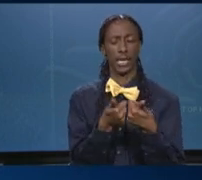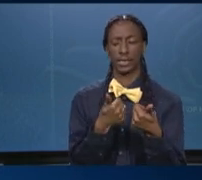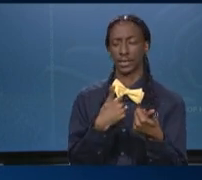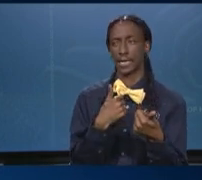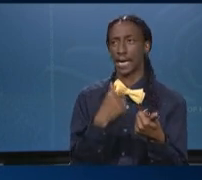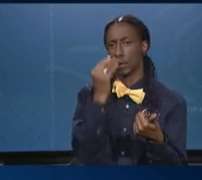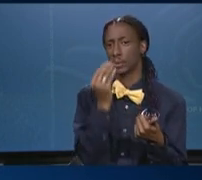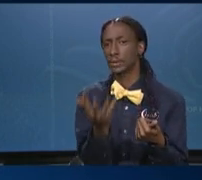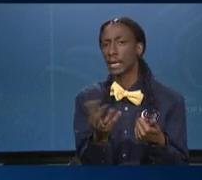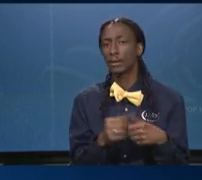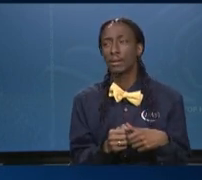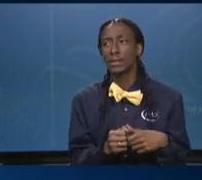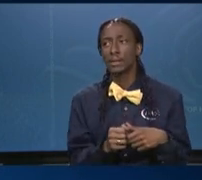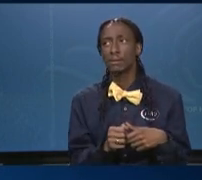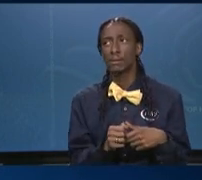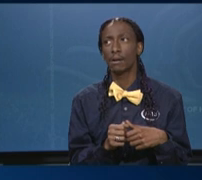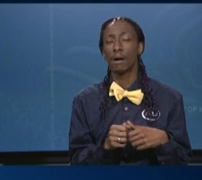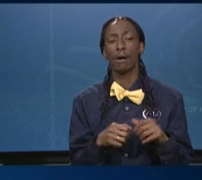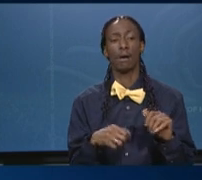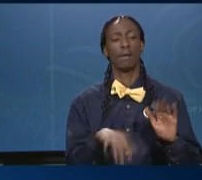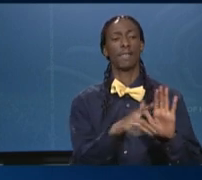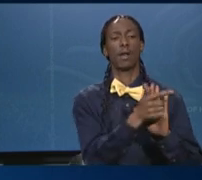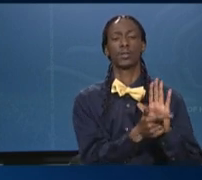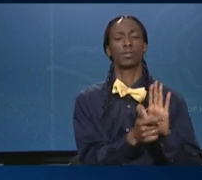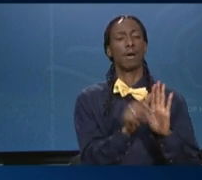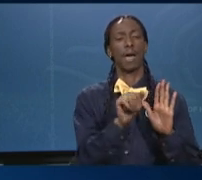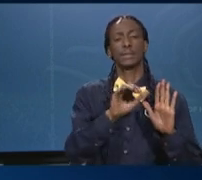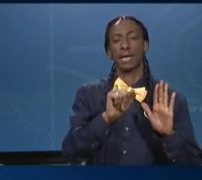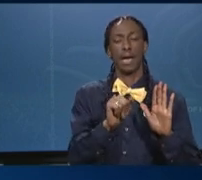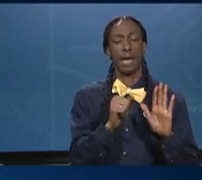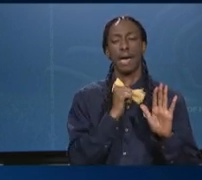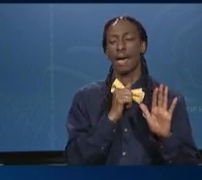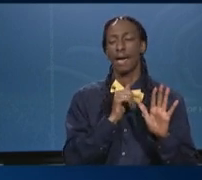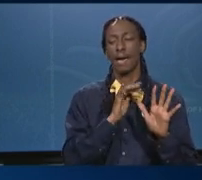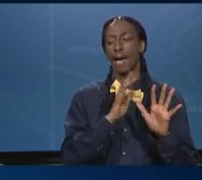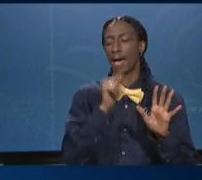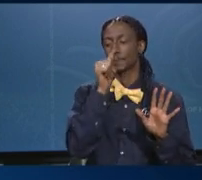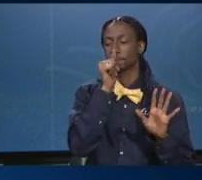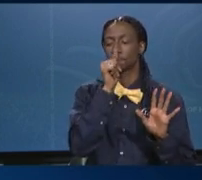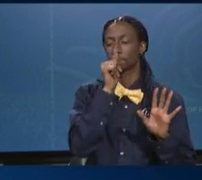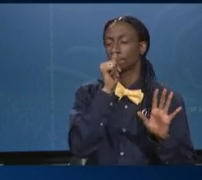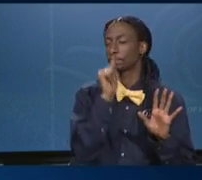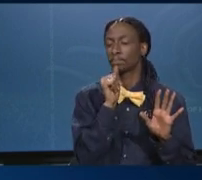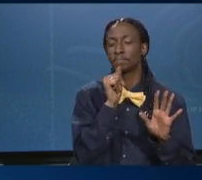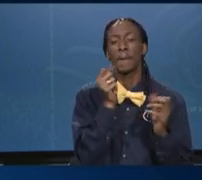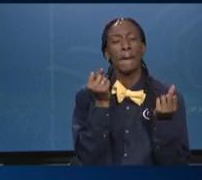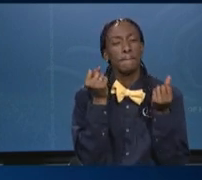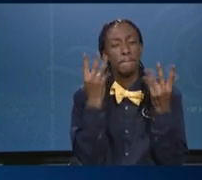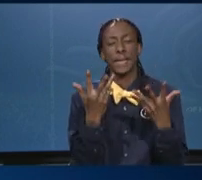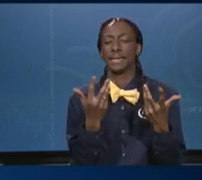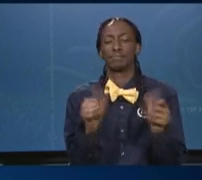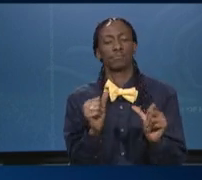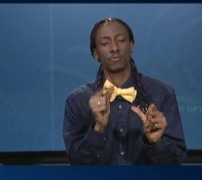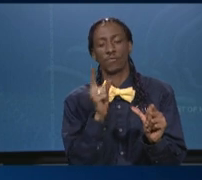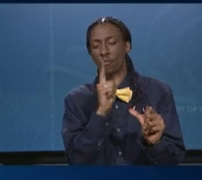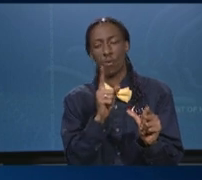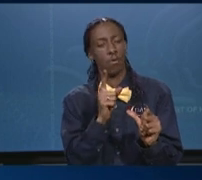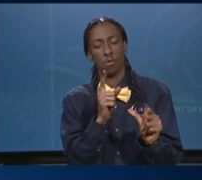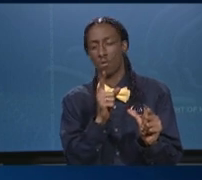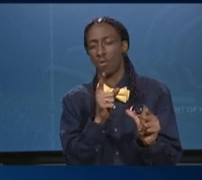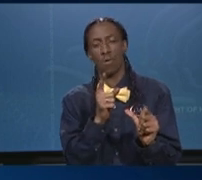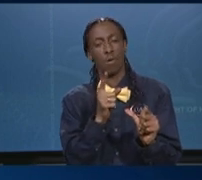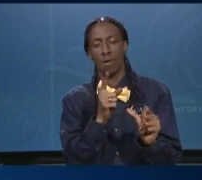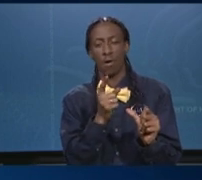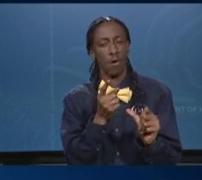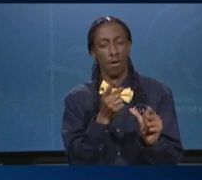say that this law has survived so many attempts to undermine and overturn the law,